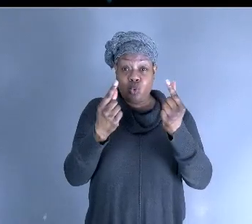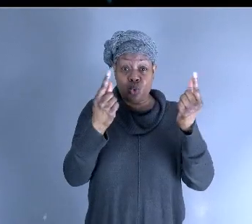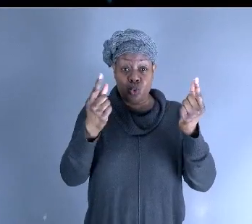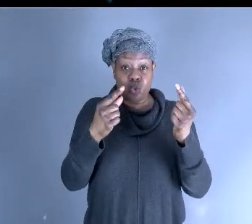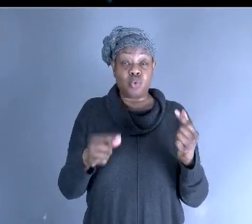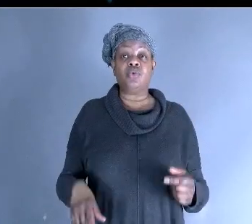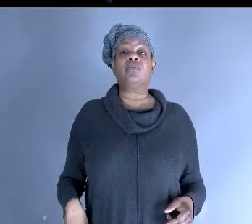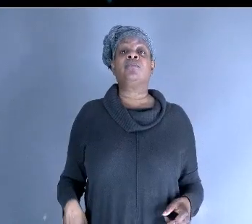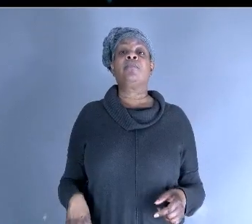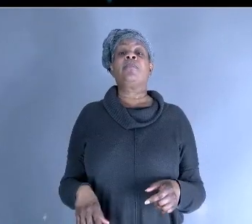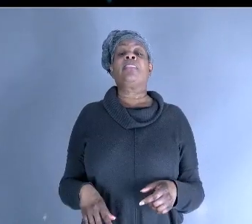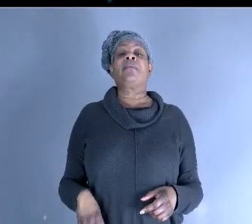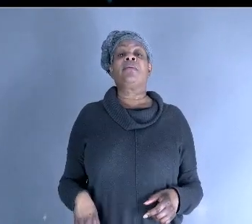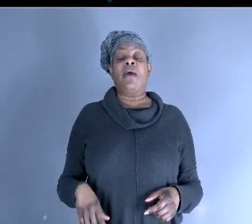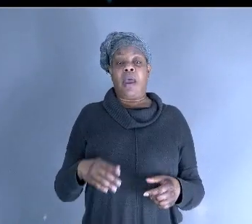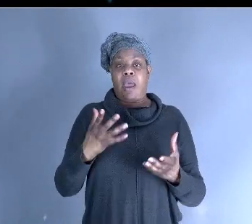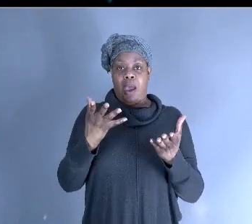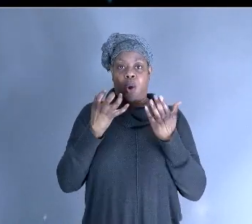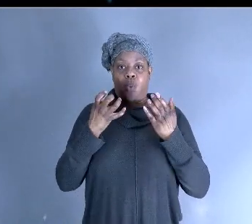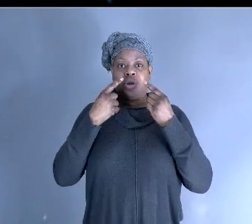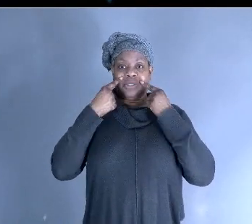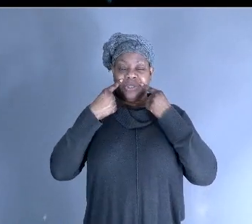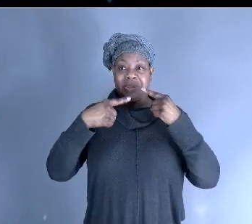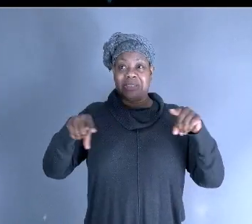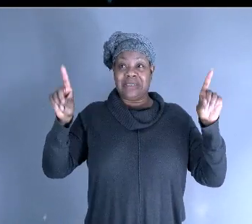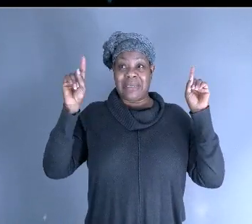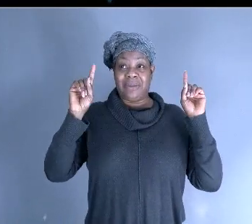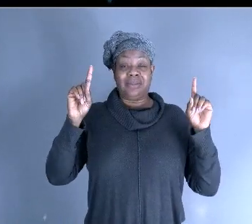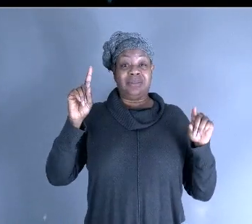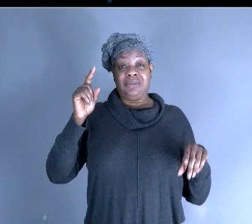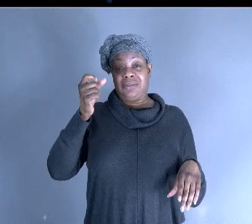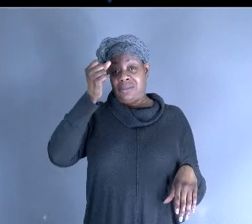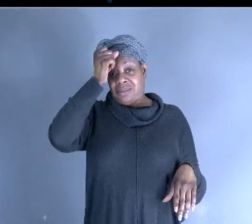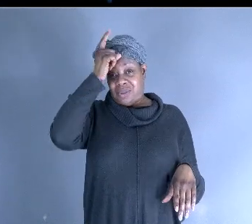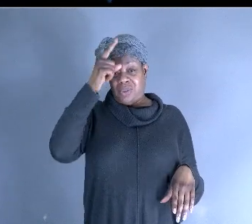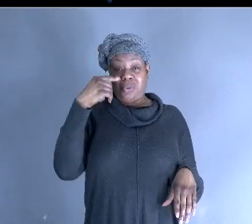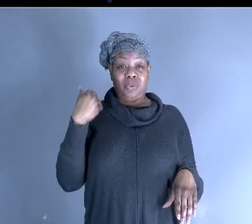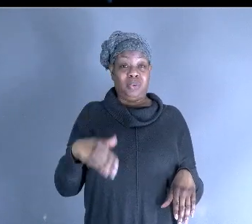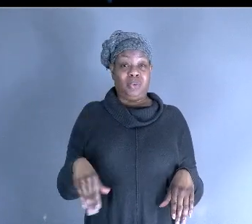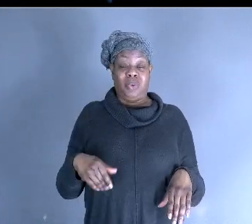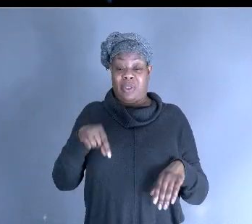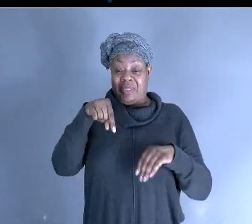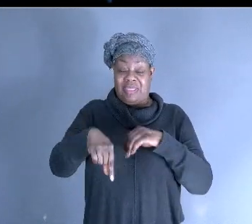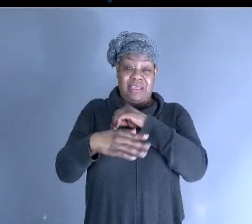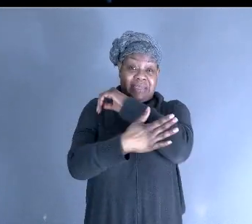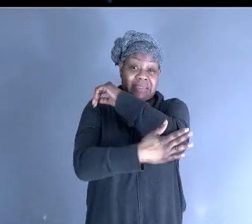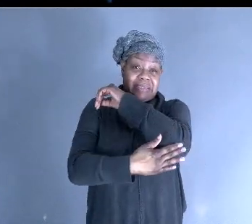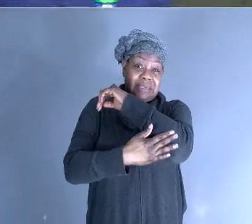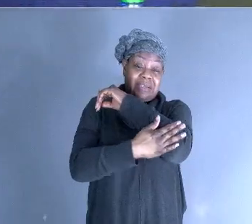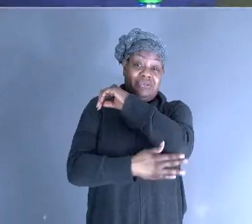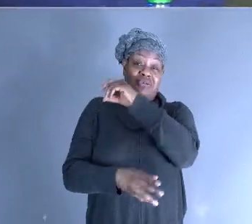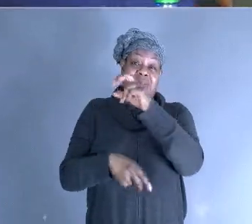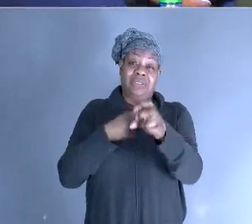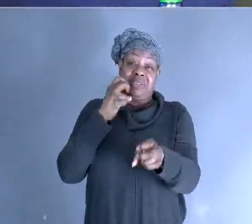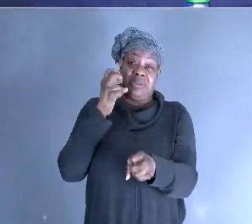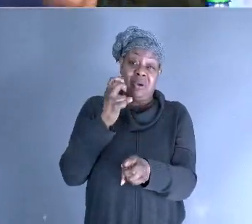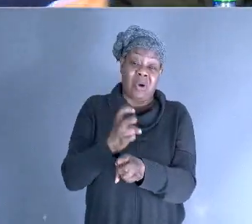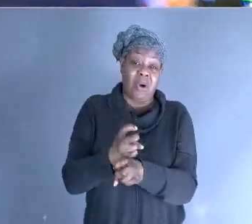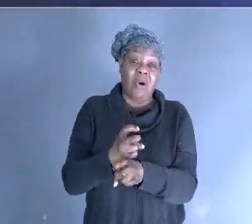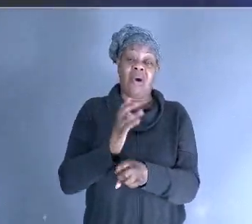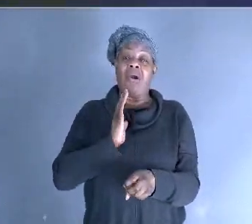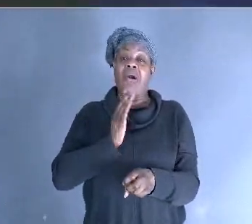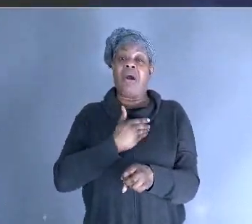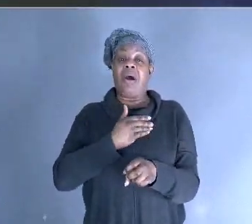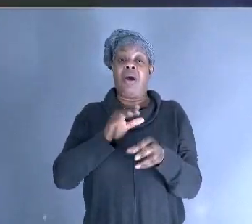with you that even through one of the most difficult seasons of our country and our world and our